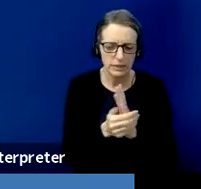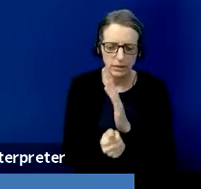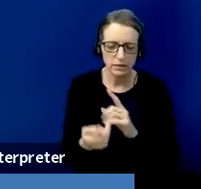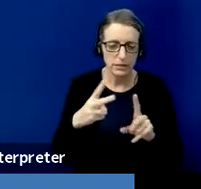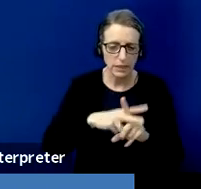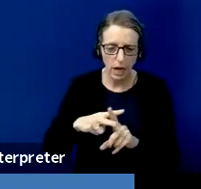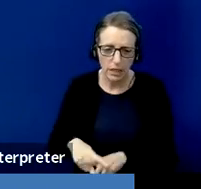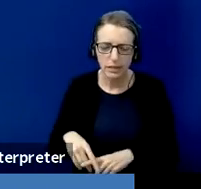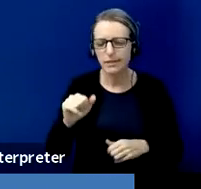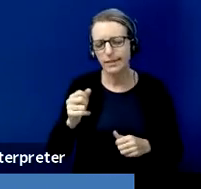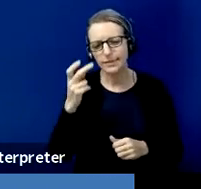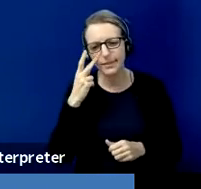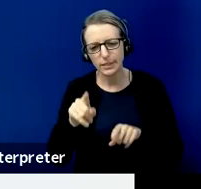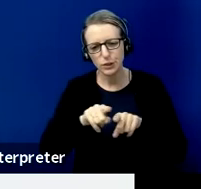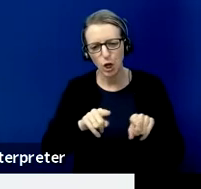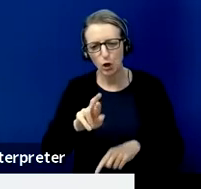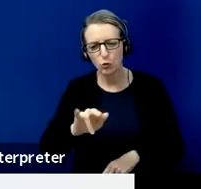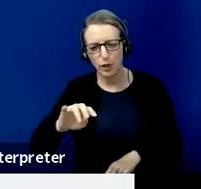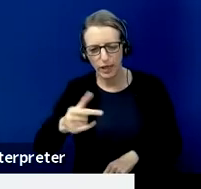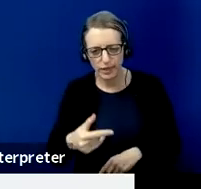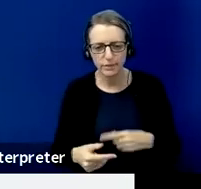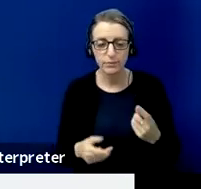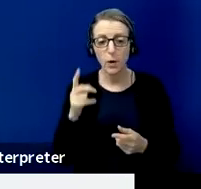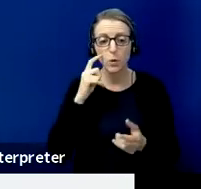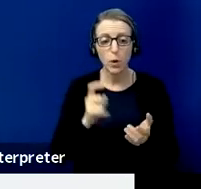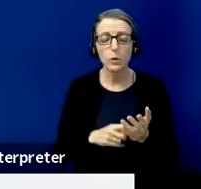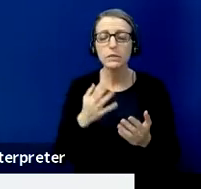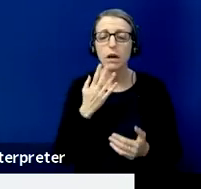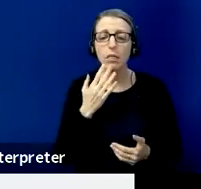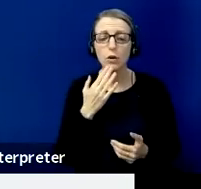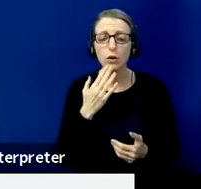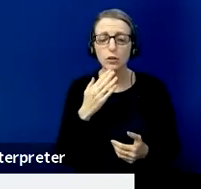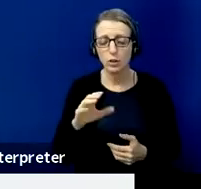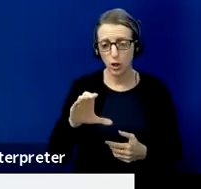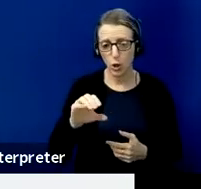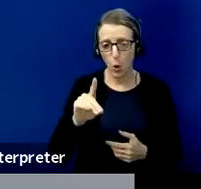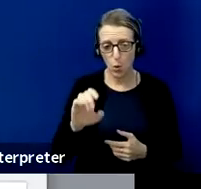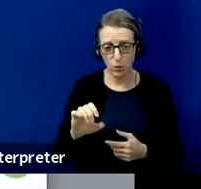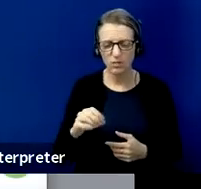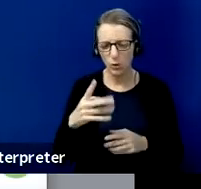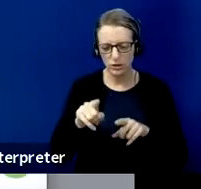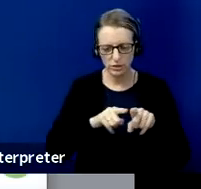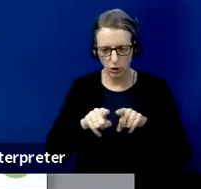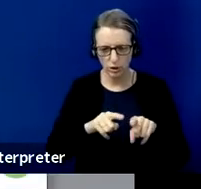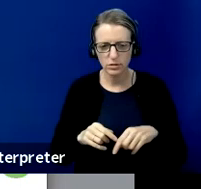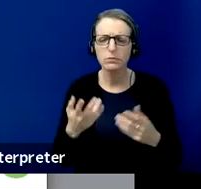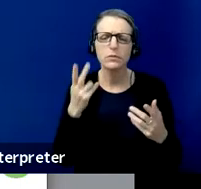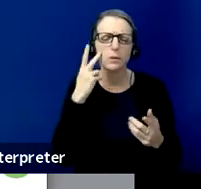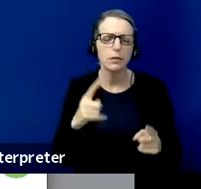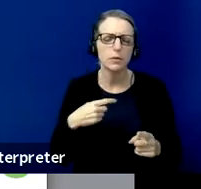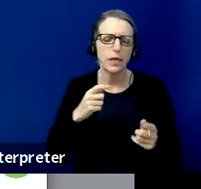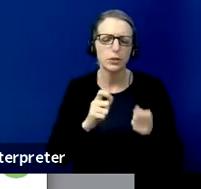the star rating is. You'll notice it's color coded, which is 4 stars. Let's see what happens when I change it.